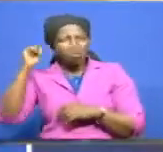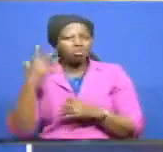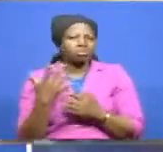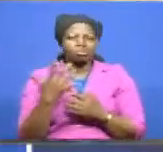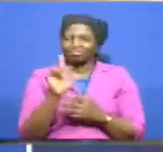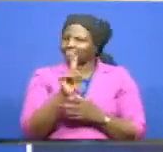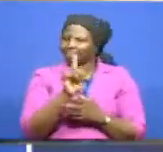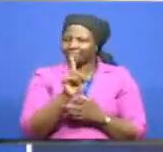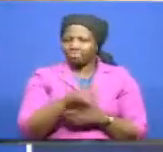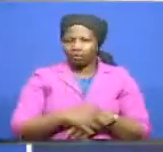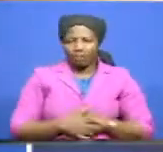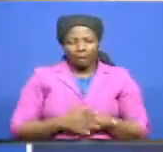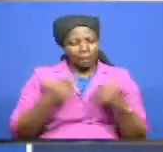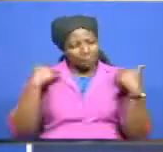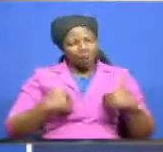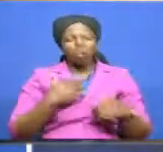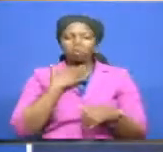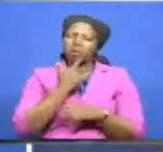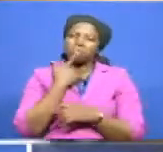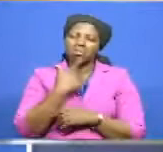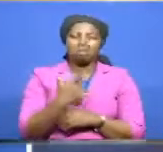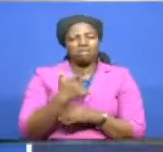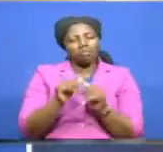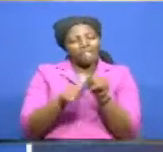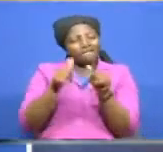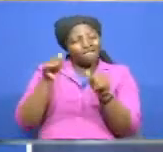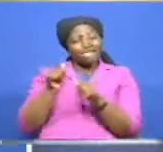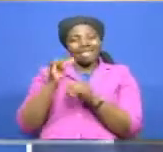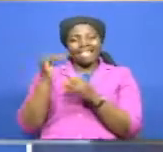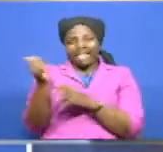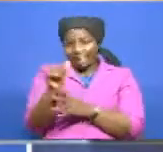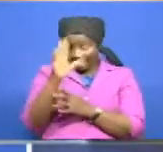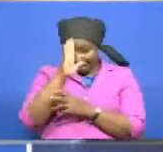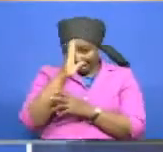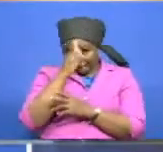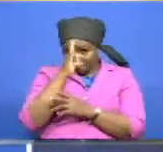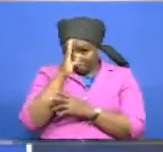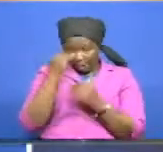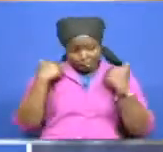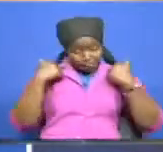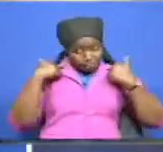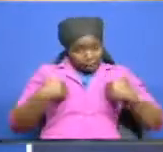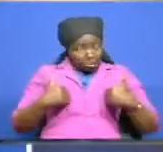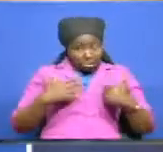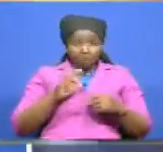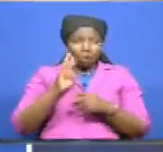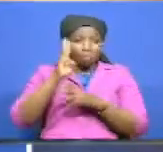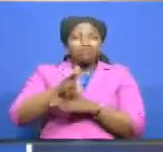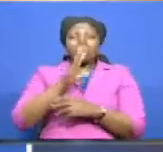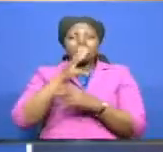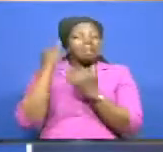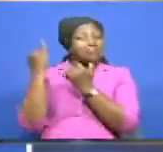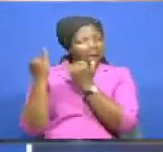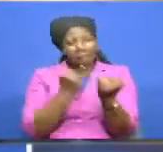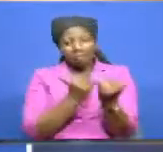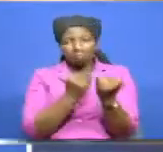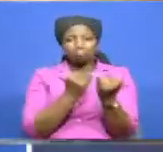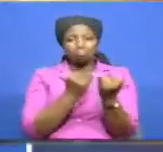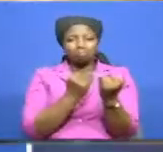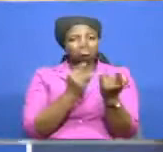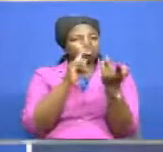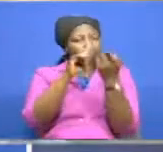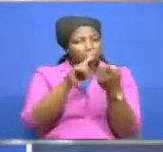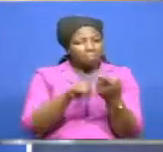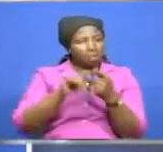to say, for the avoidance of doubt, I will not be invited to